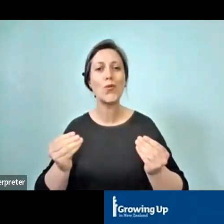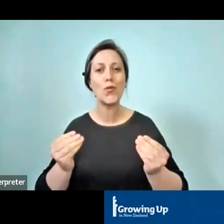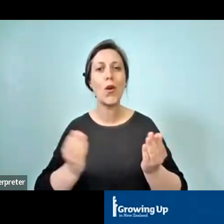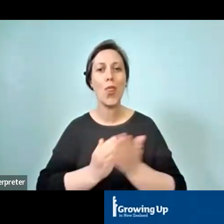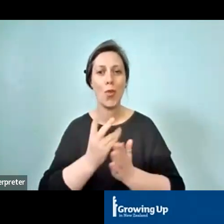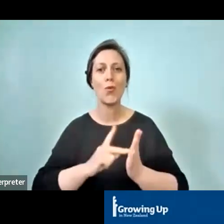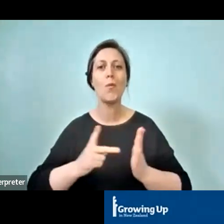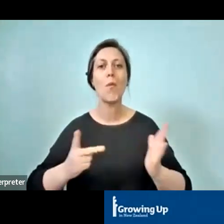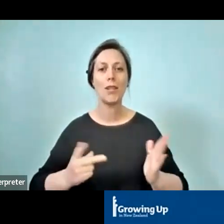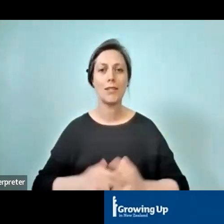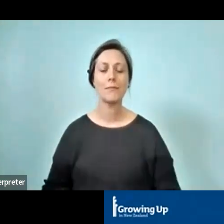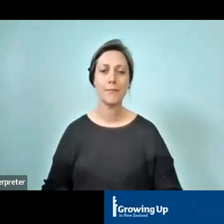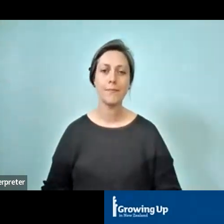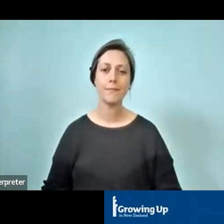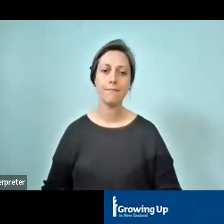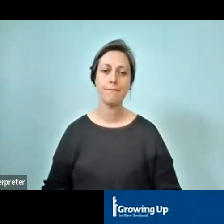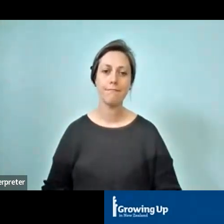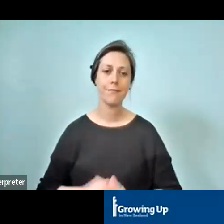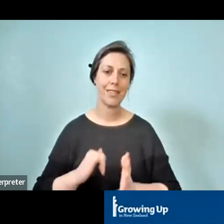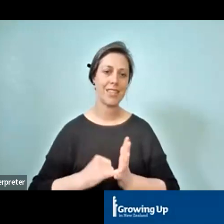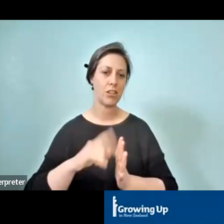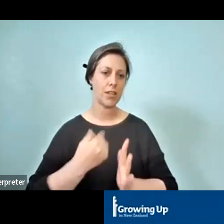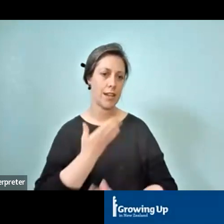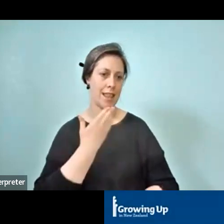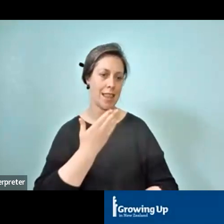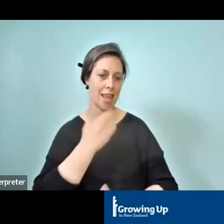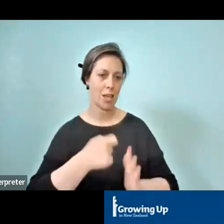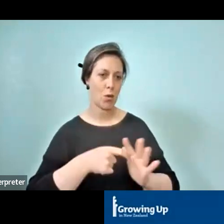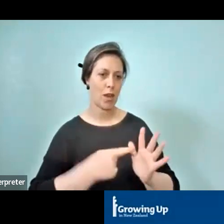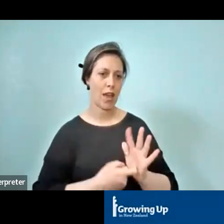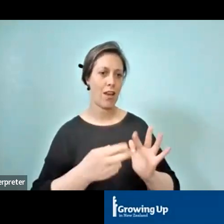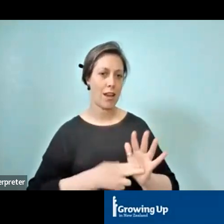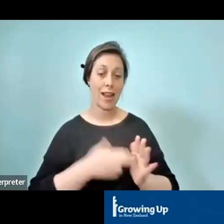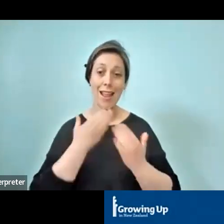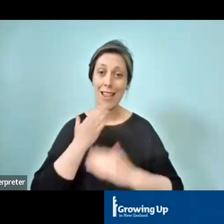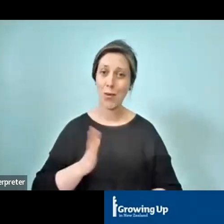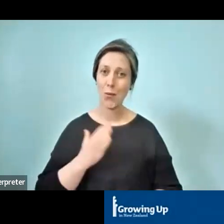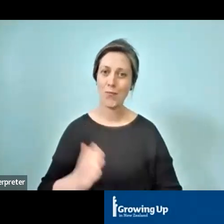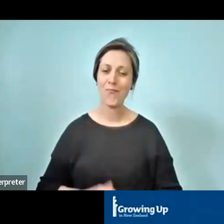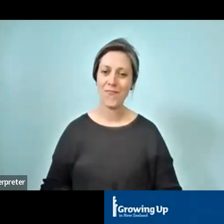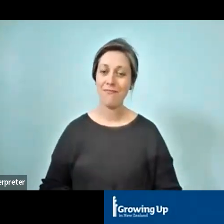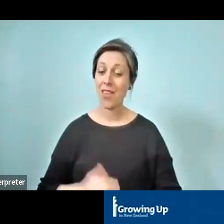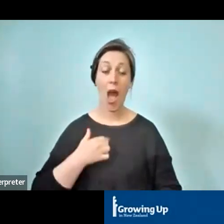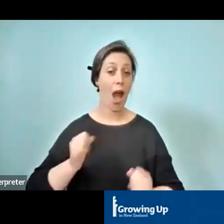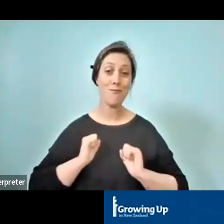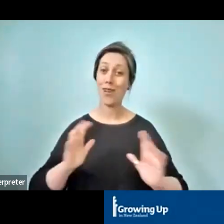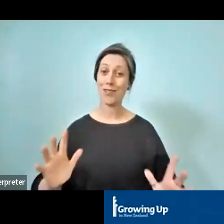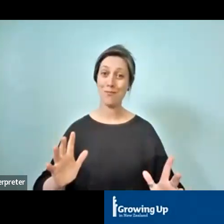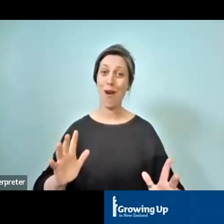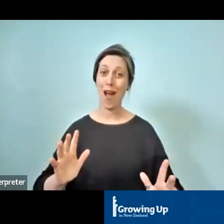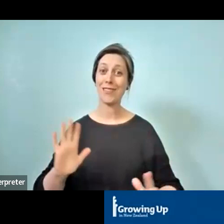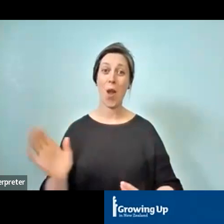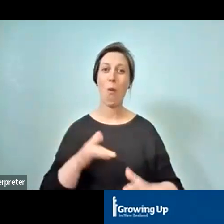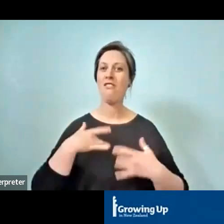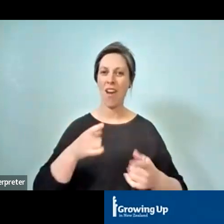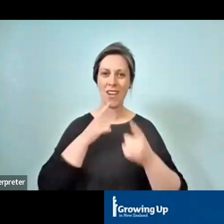policy. Kia ora, Karen, and thank you all. I'm not surprised that you were not surprised by the